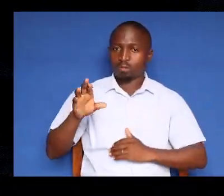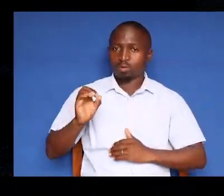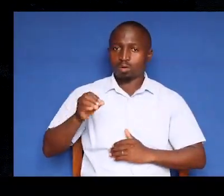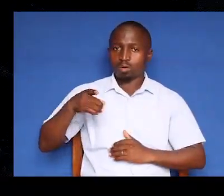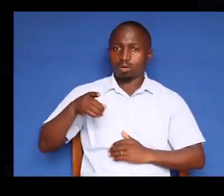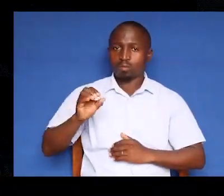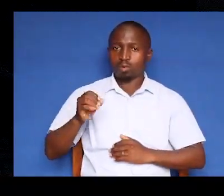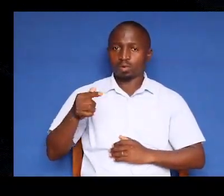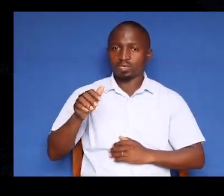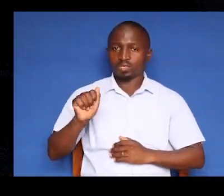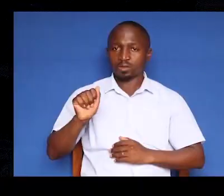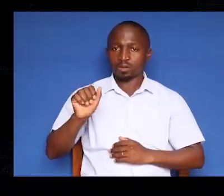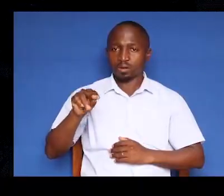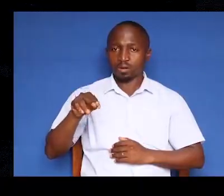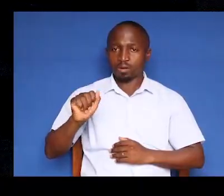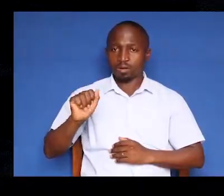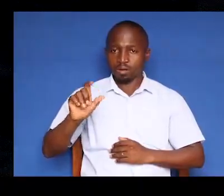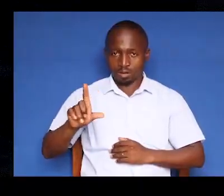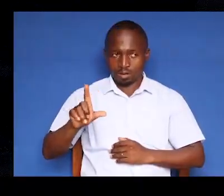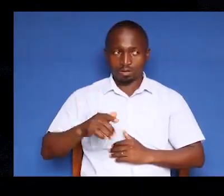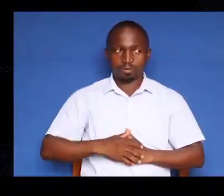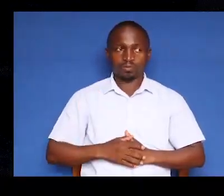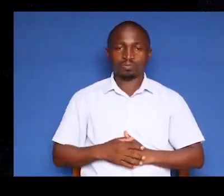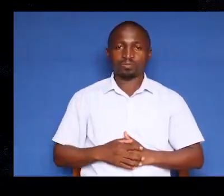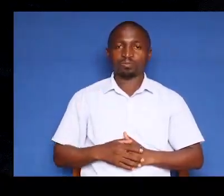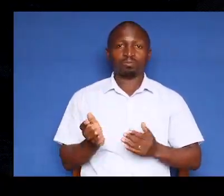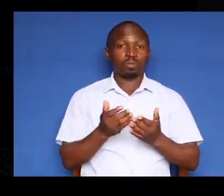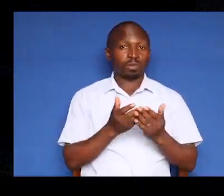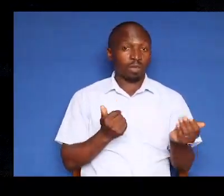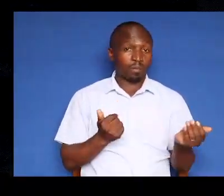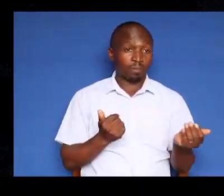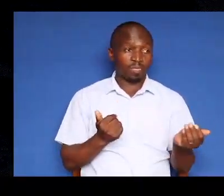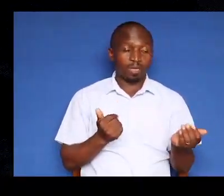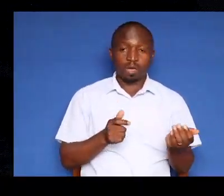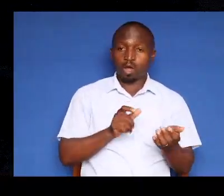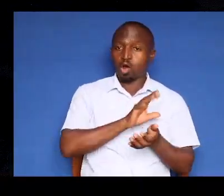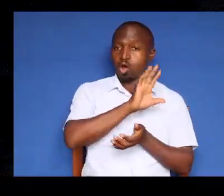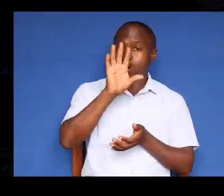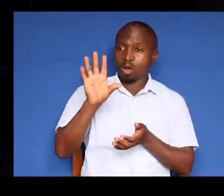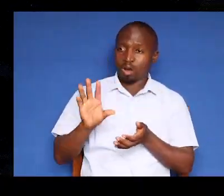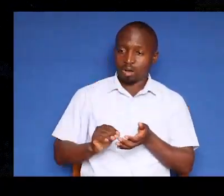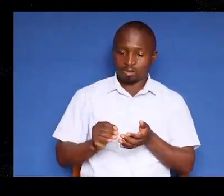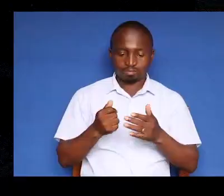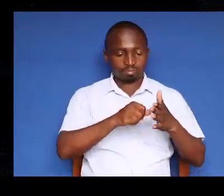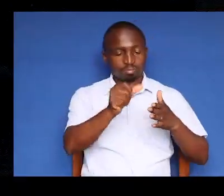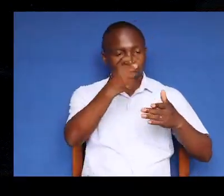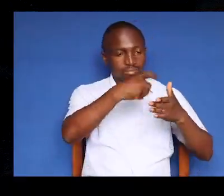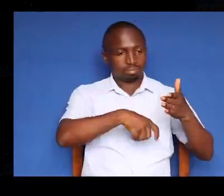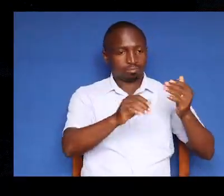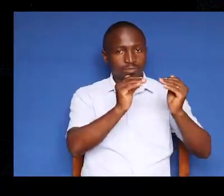Proportional tax system, because all of them are taxed the